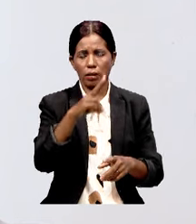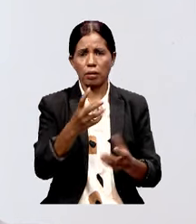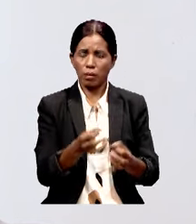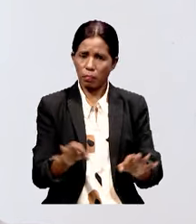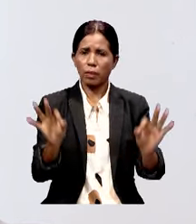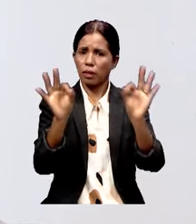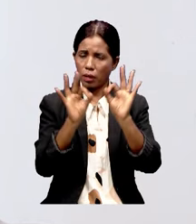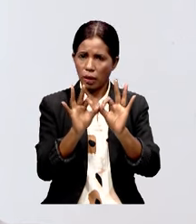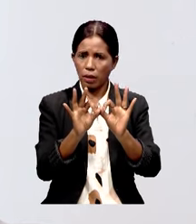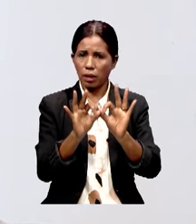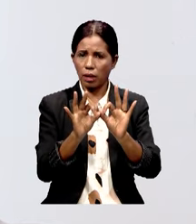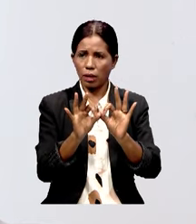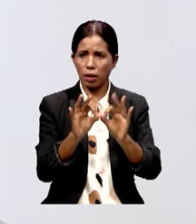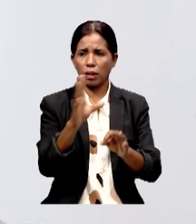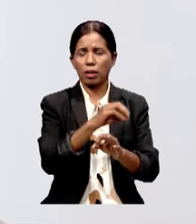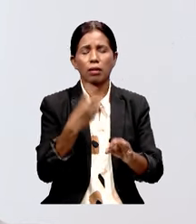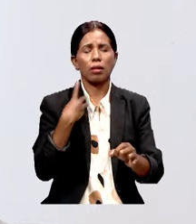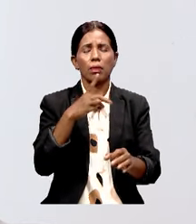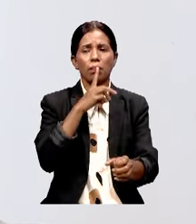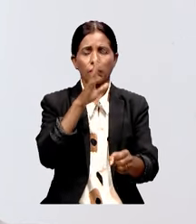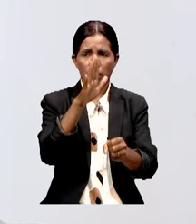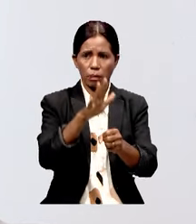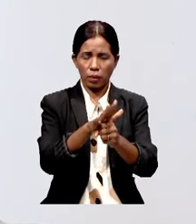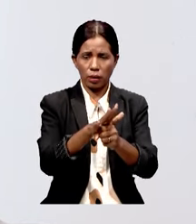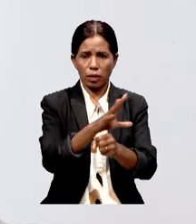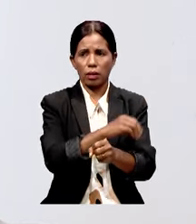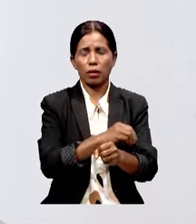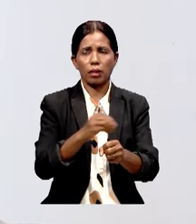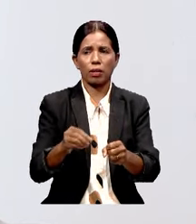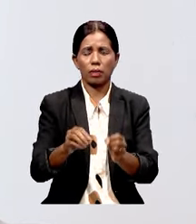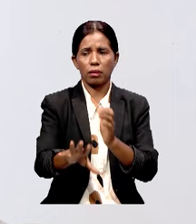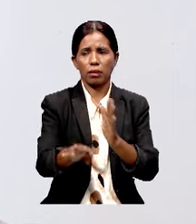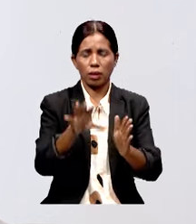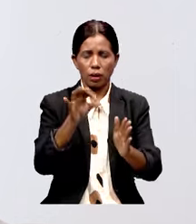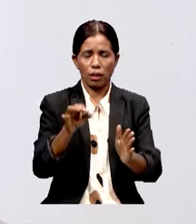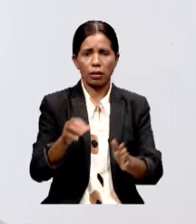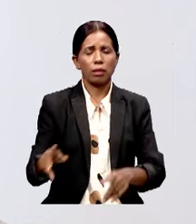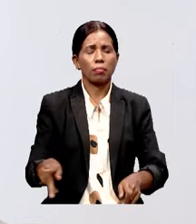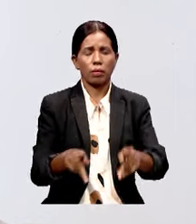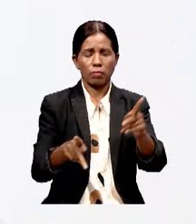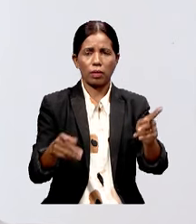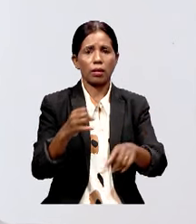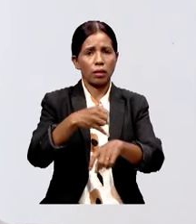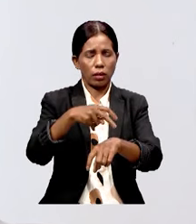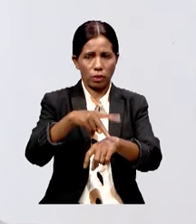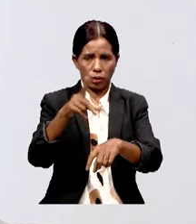important, and we hope that there is going to be also funding for public investment in it.